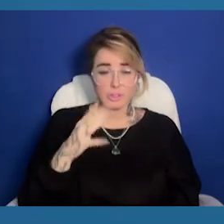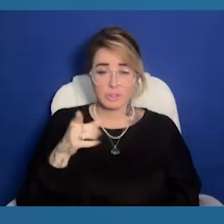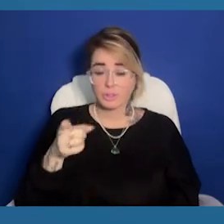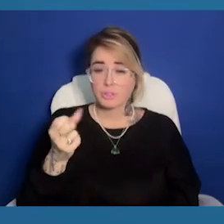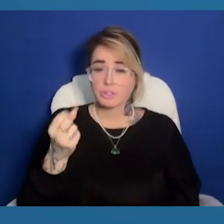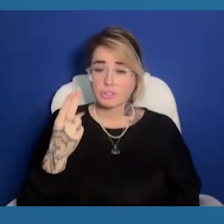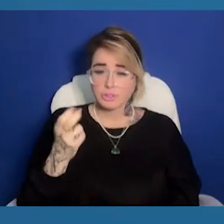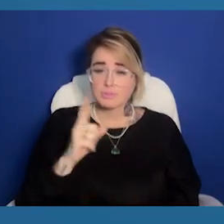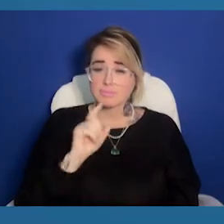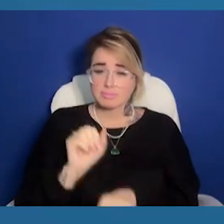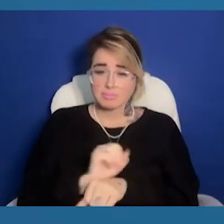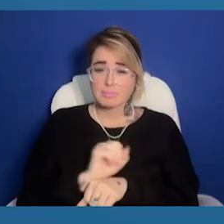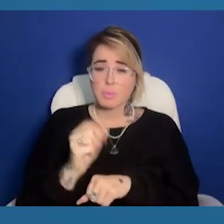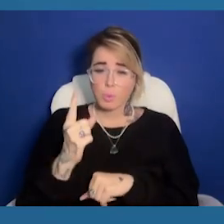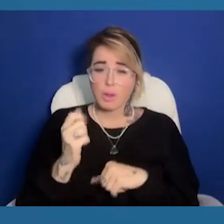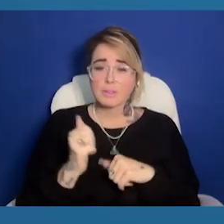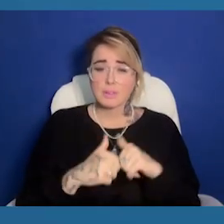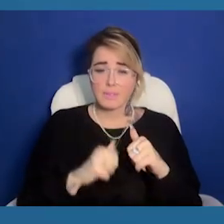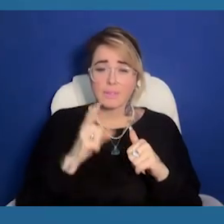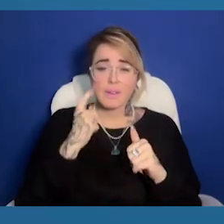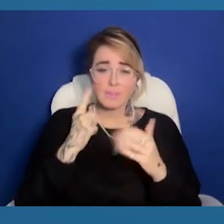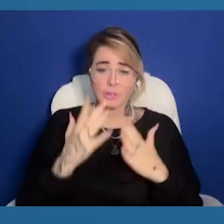one tough governor.